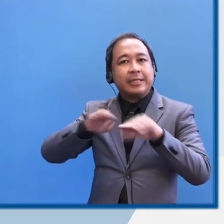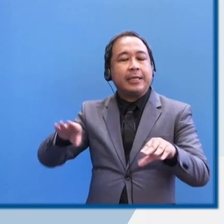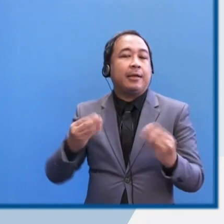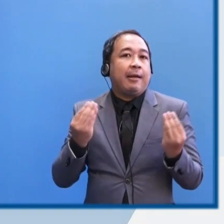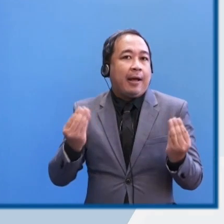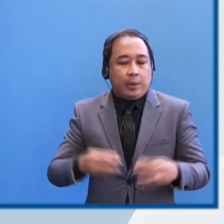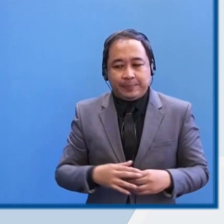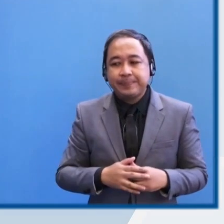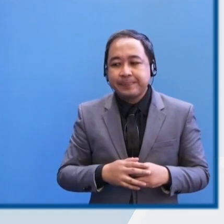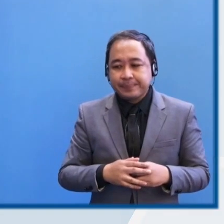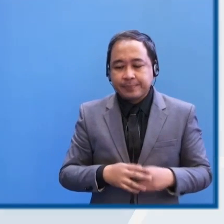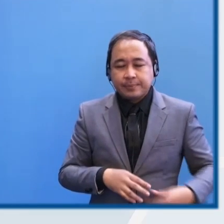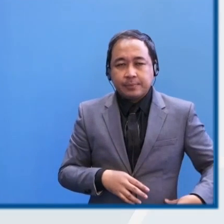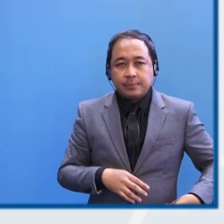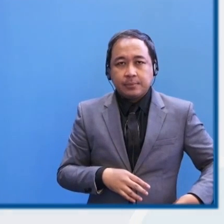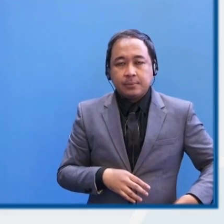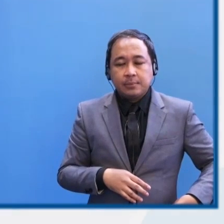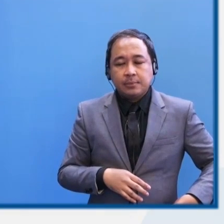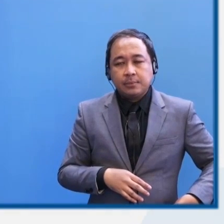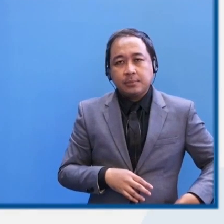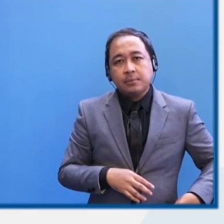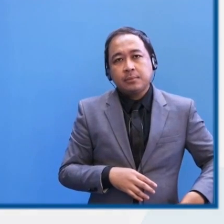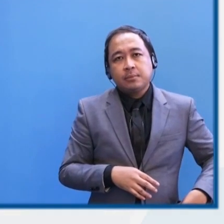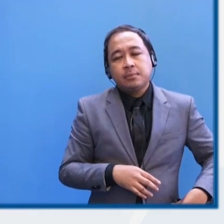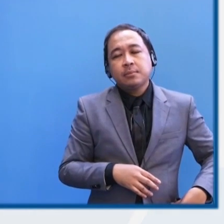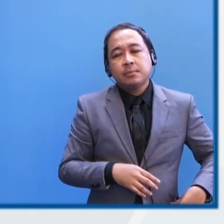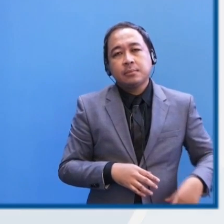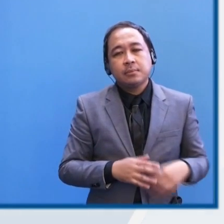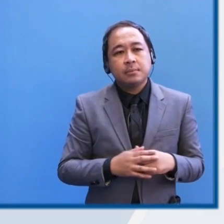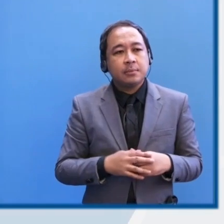In Sudan, where is heavy rain,